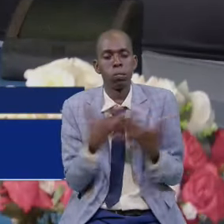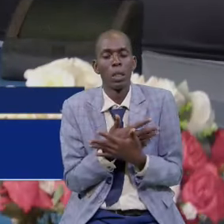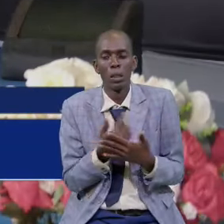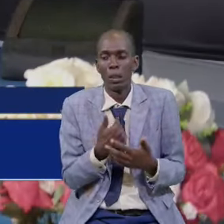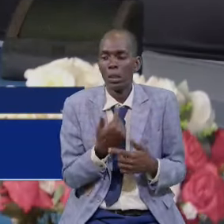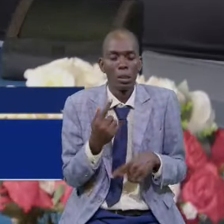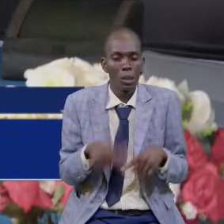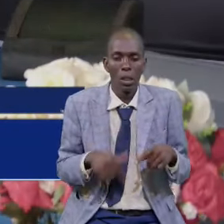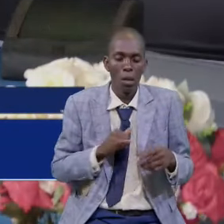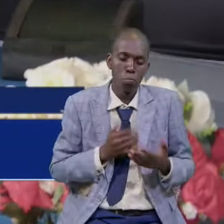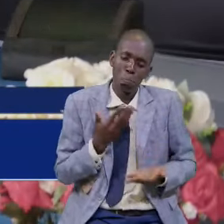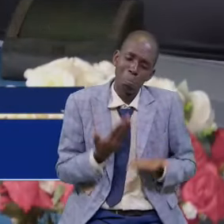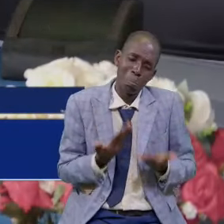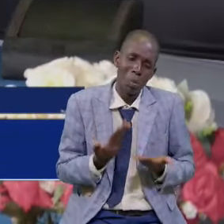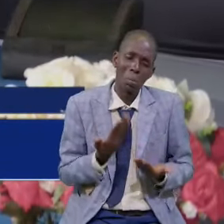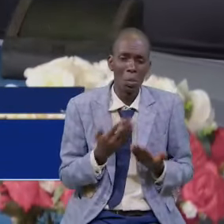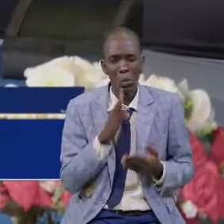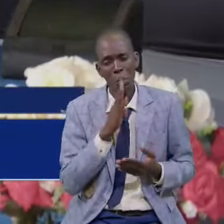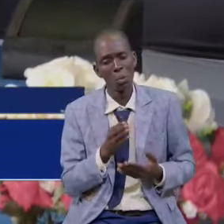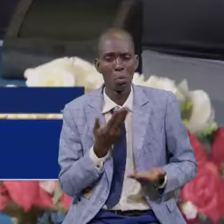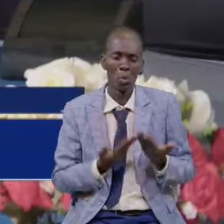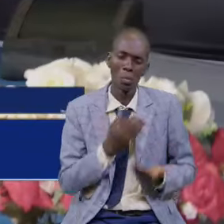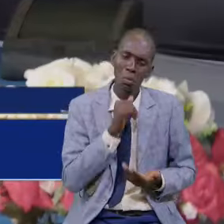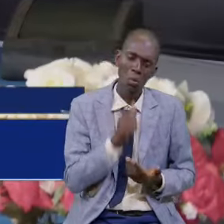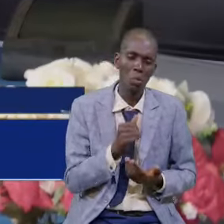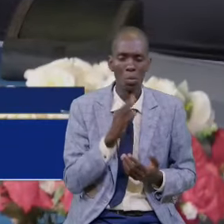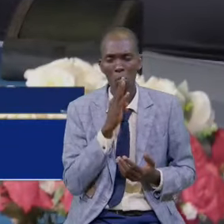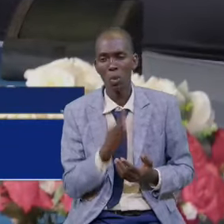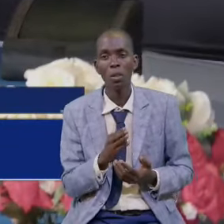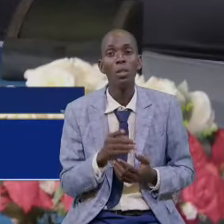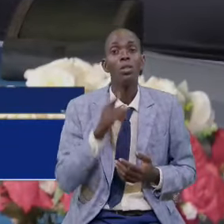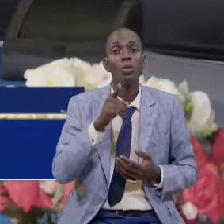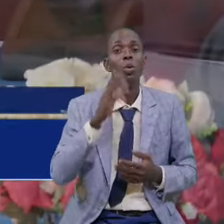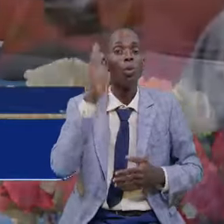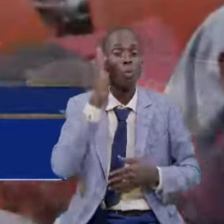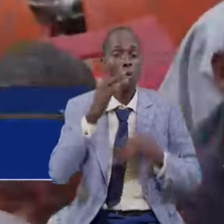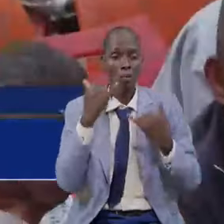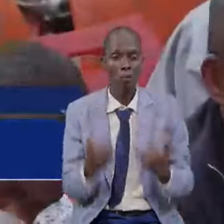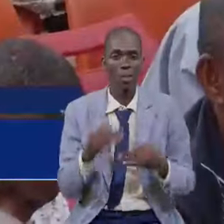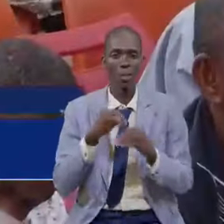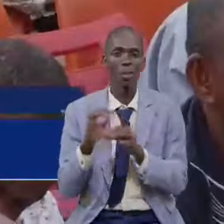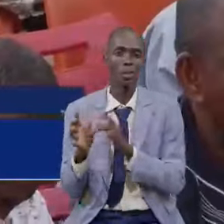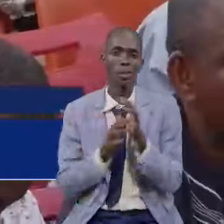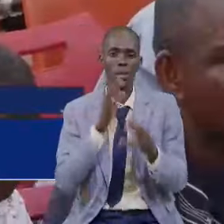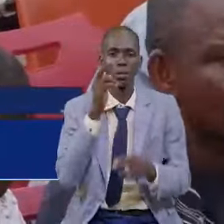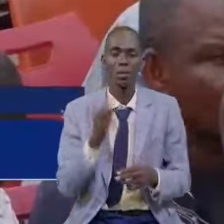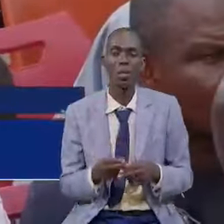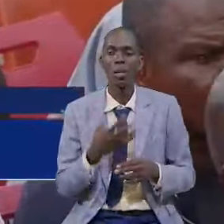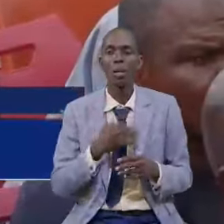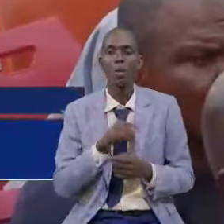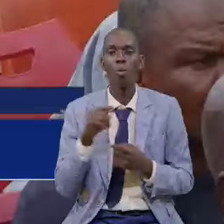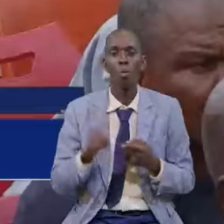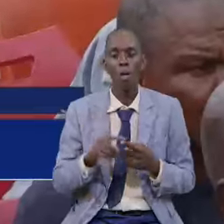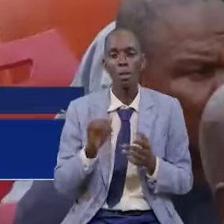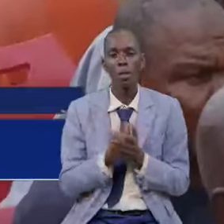I may not be able to do it, you will in Jesus' name. And when Goliath was brought